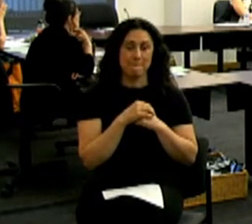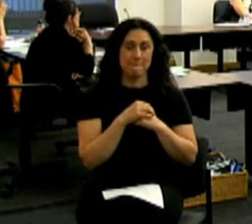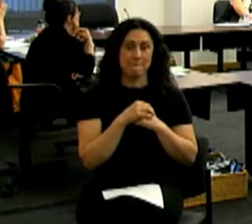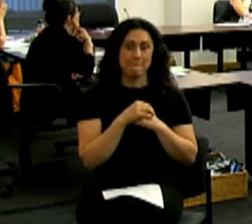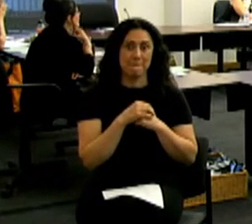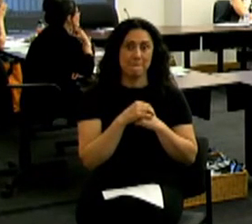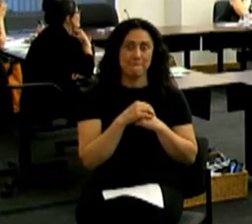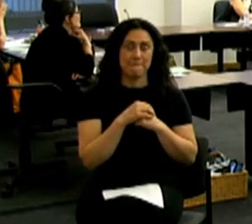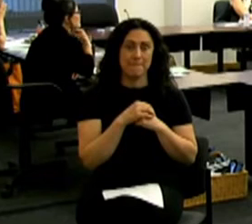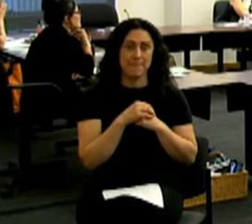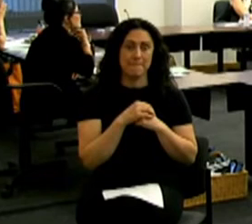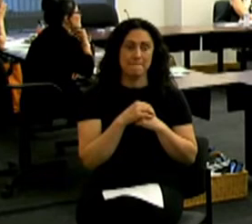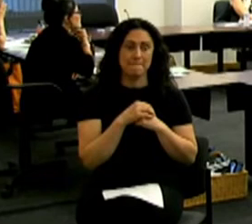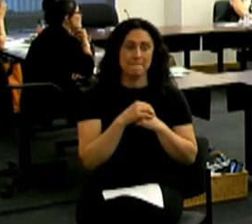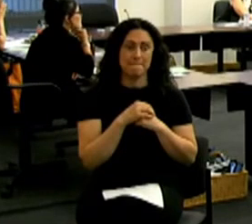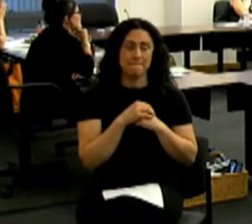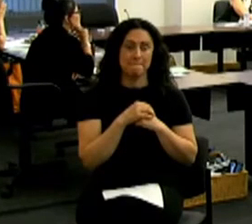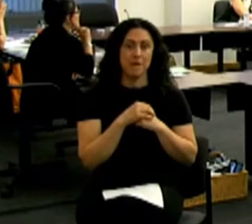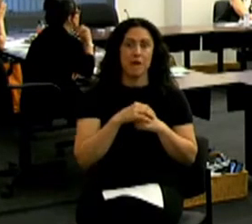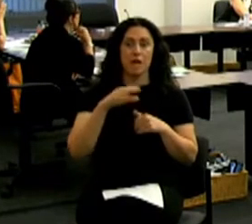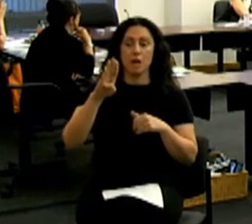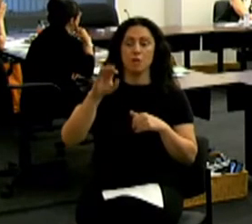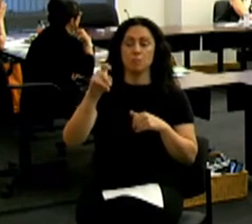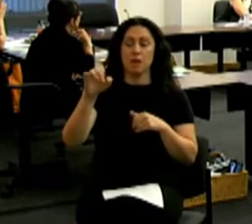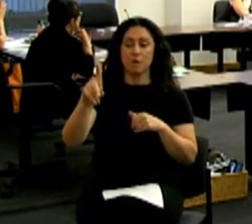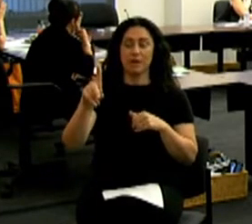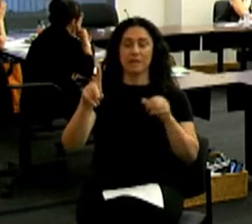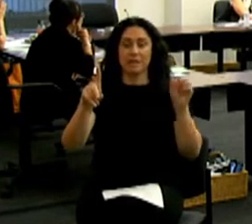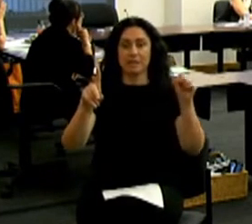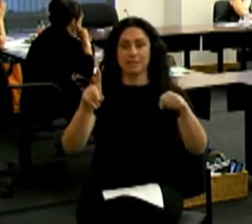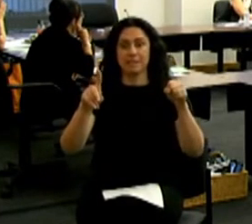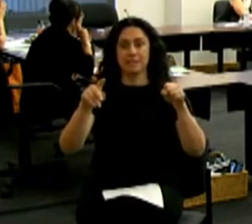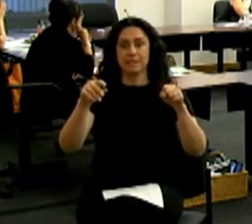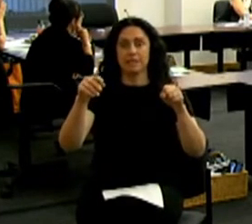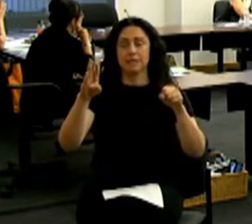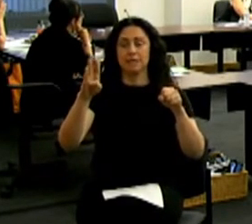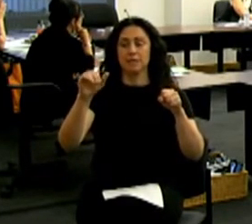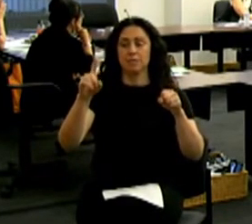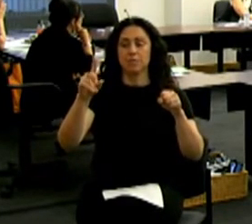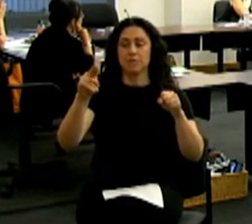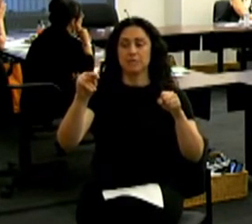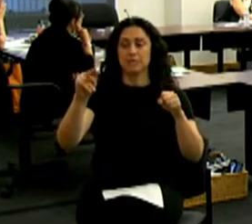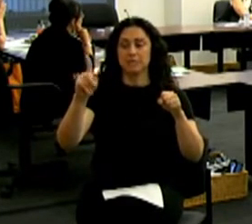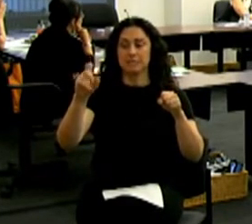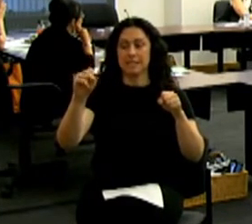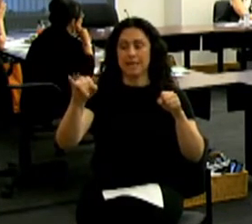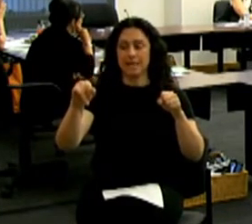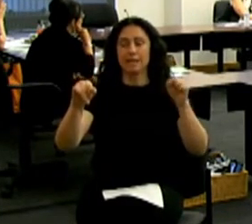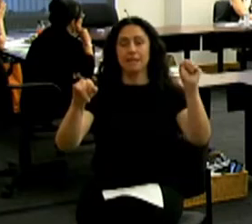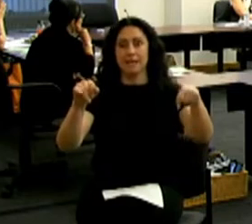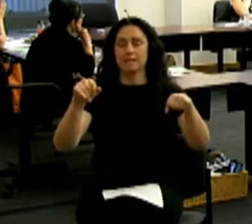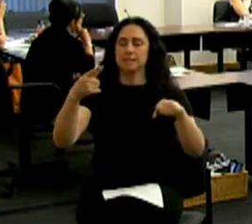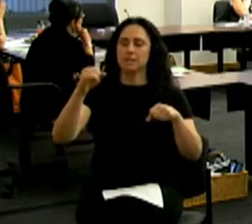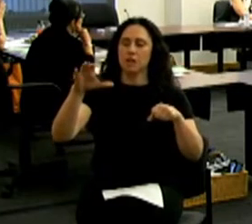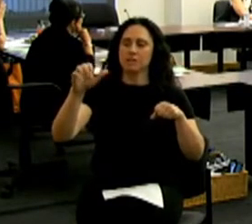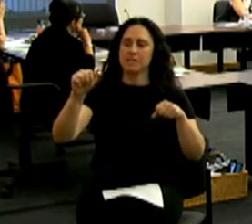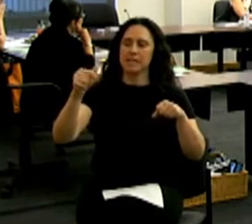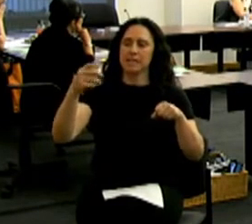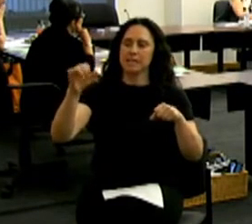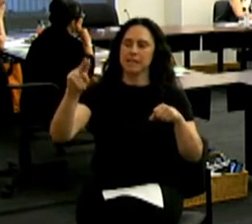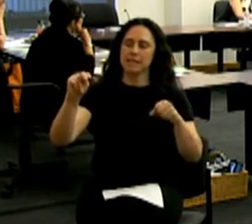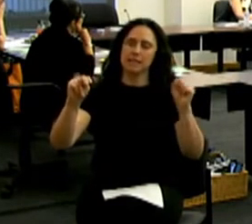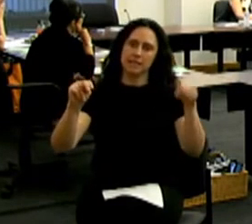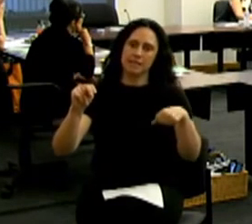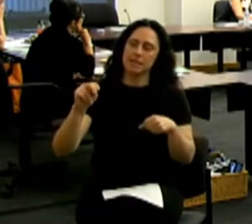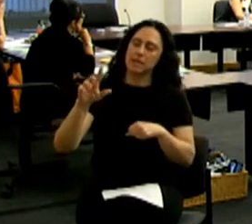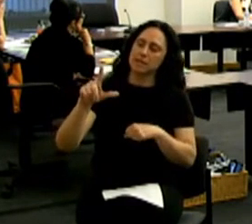Roll call. Oh, okay, all right. Trustee Broderick, Aye. trustee Budzinski, Yes. trustee Garcia Guillen, Yes.